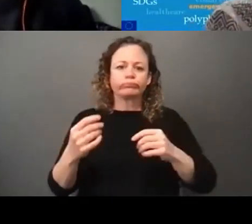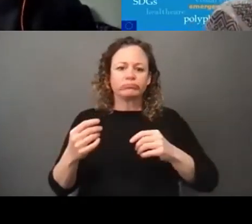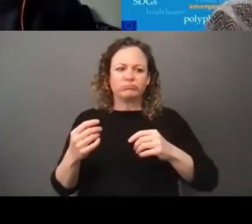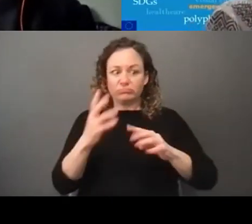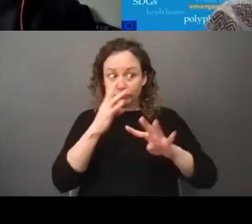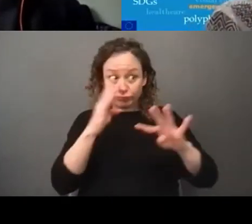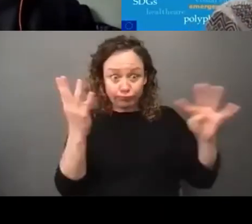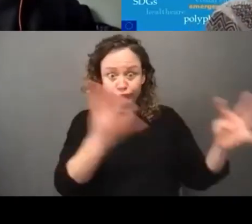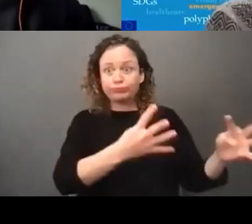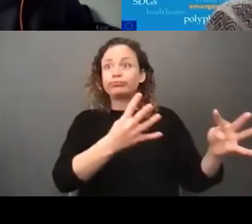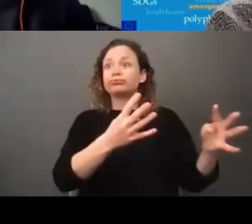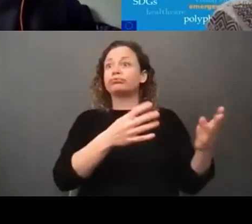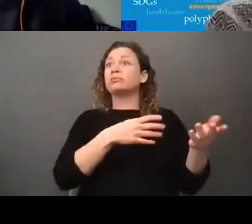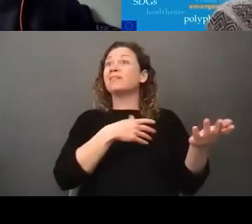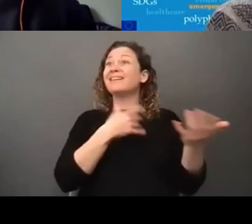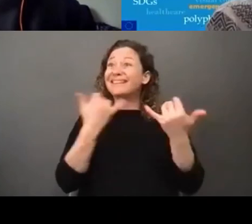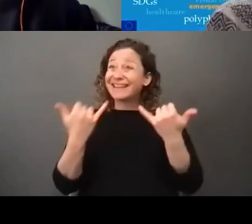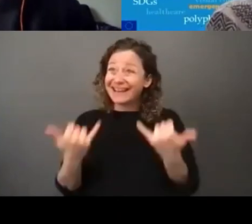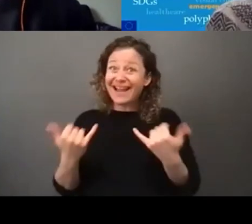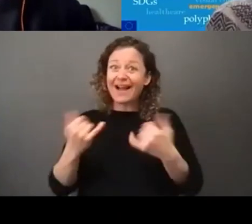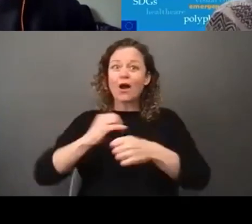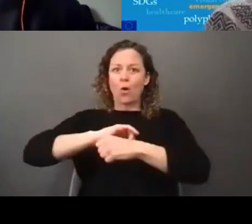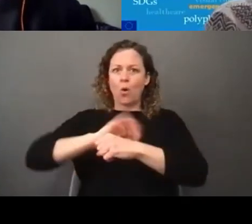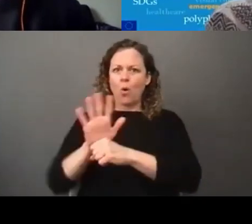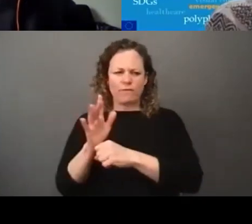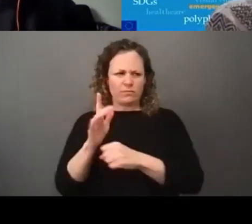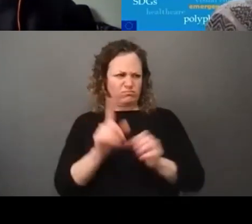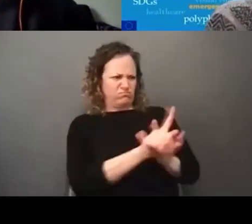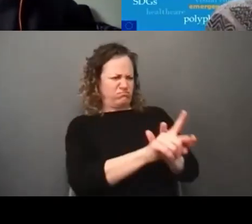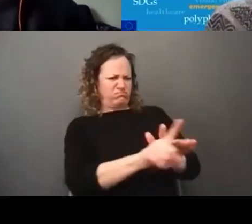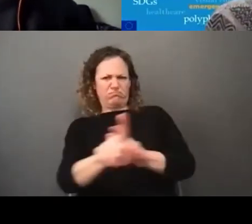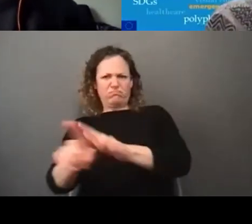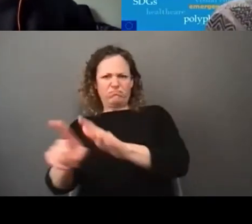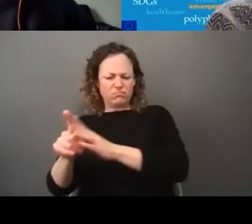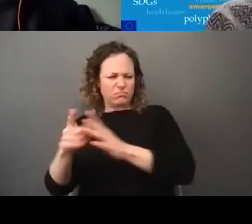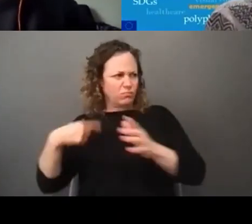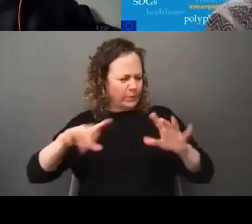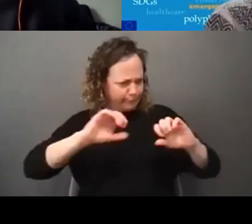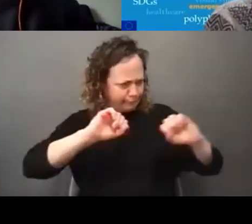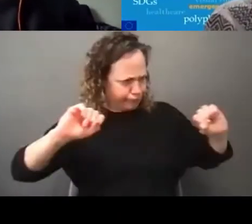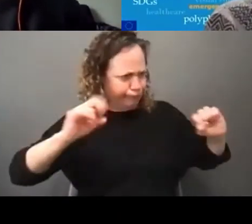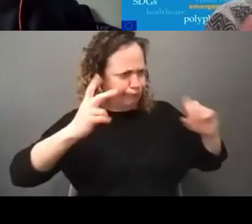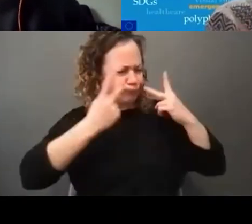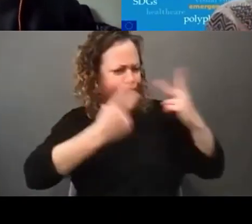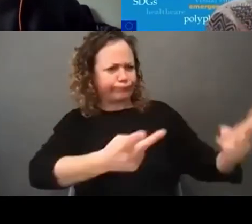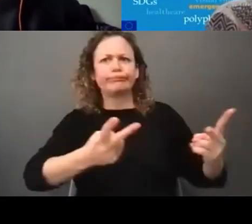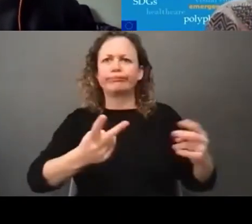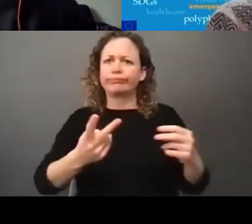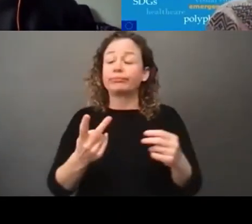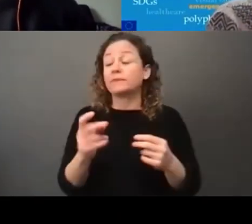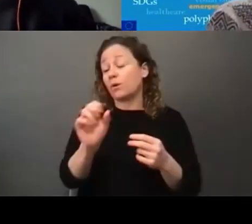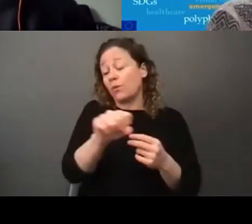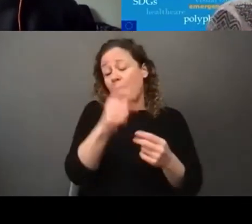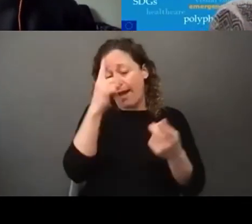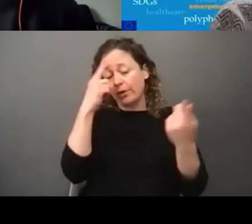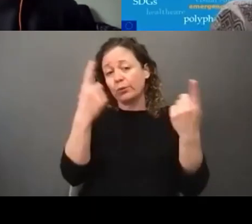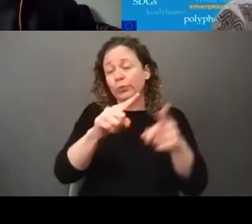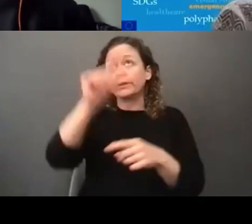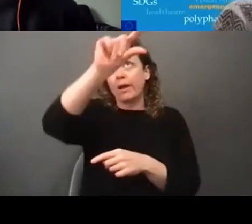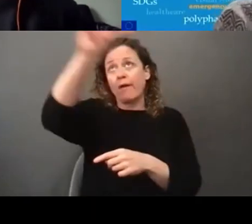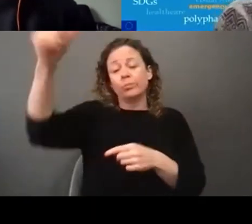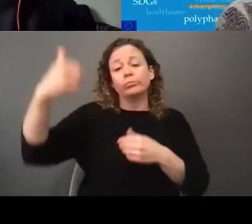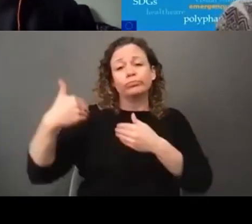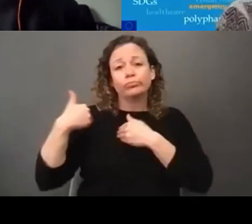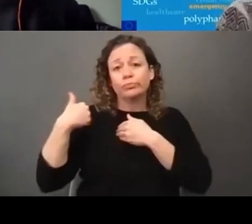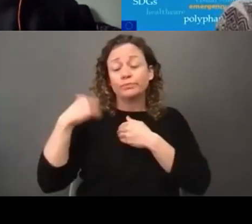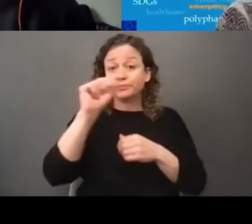now during the pandemic, this has become noticeable. So I totally agree with you. I can say that in Israel, actually, right now